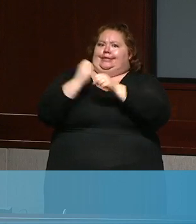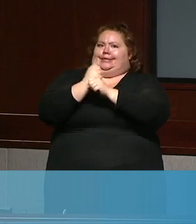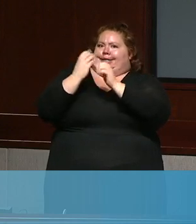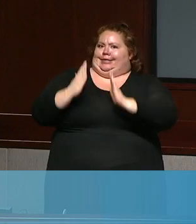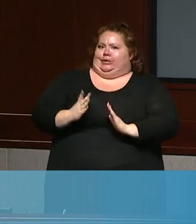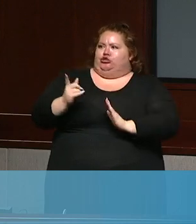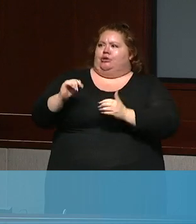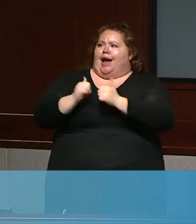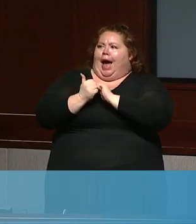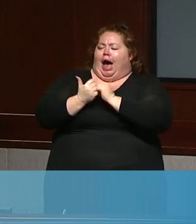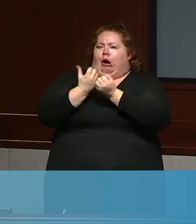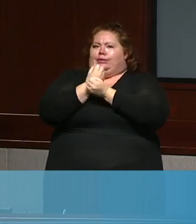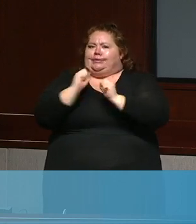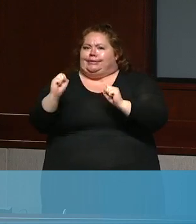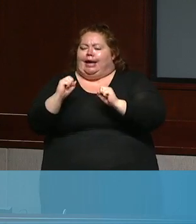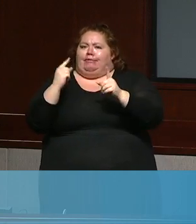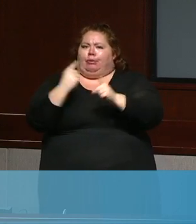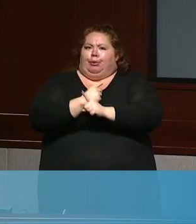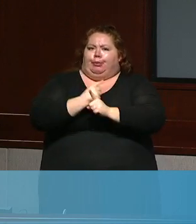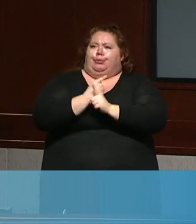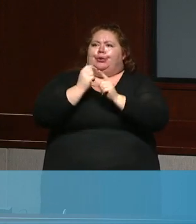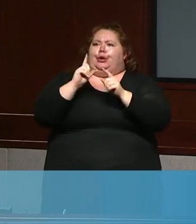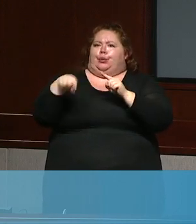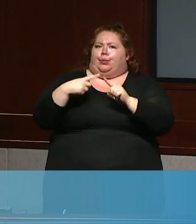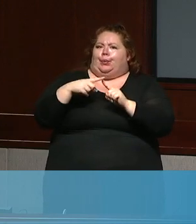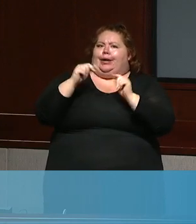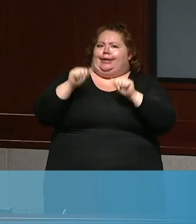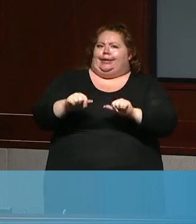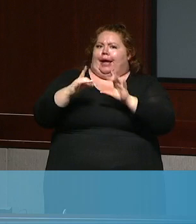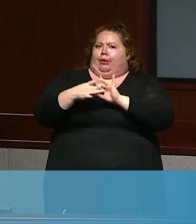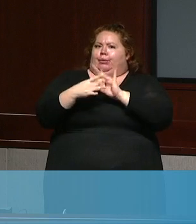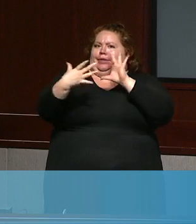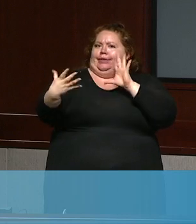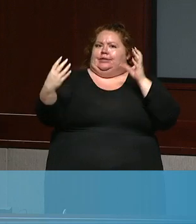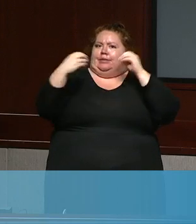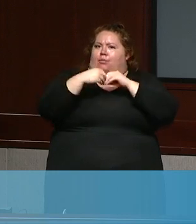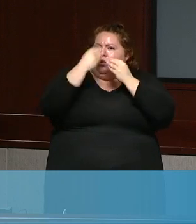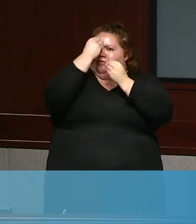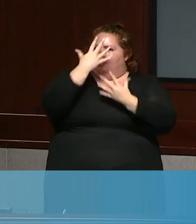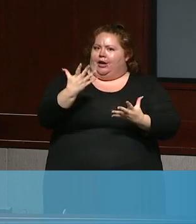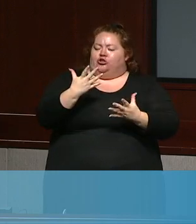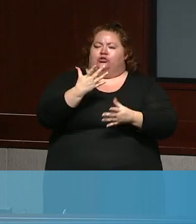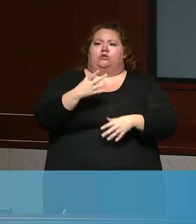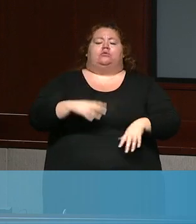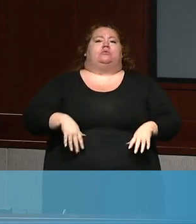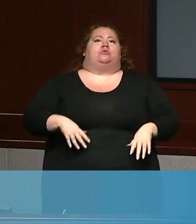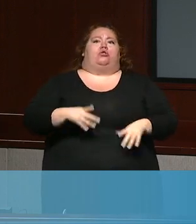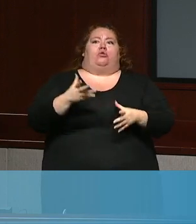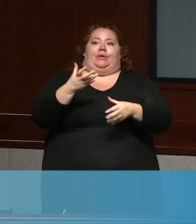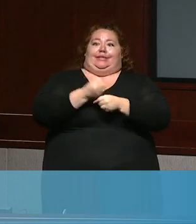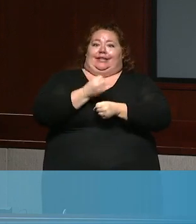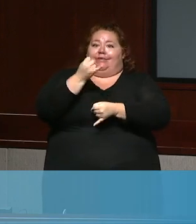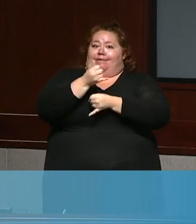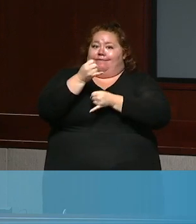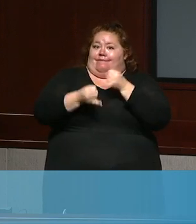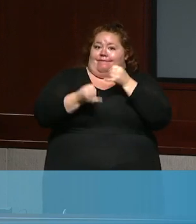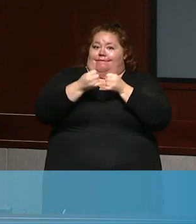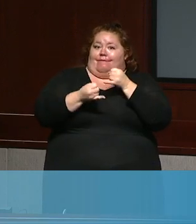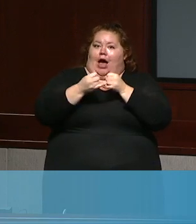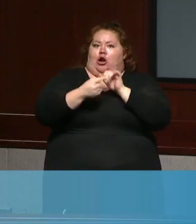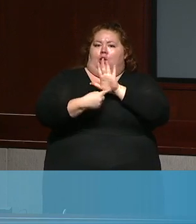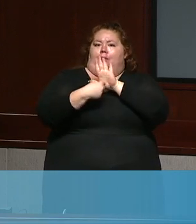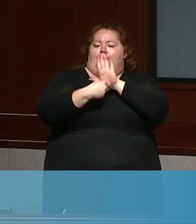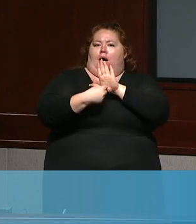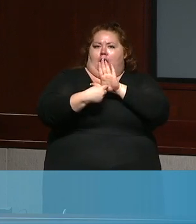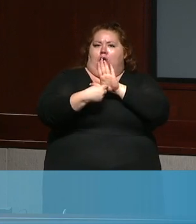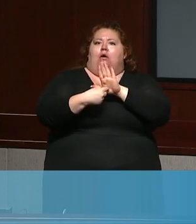and appropriately release this information. We did get the finalized model, and it was tested on real data this